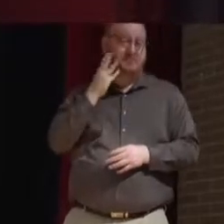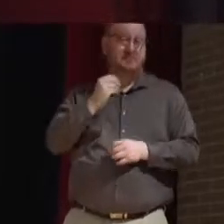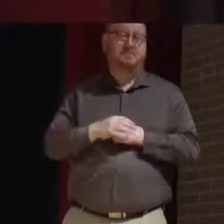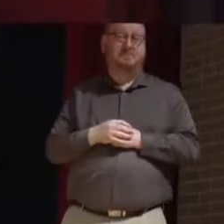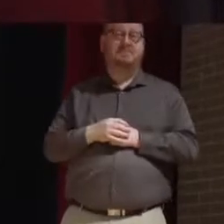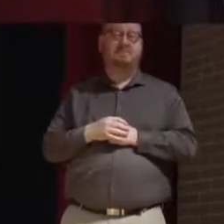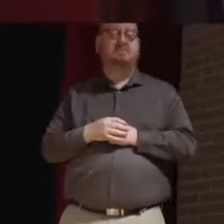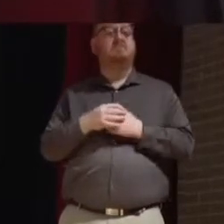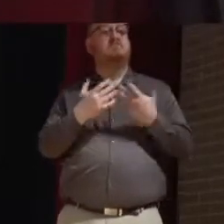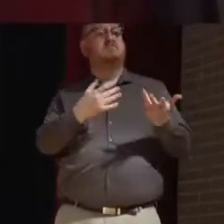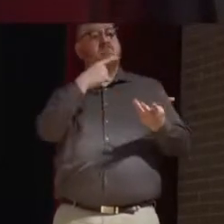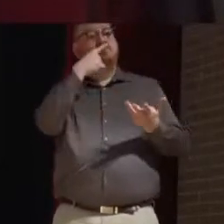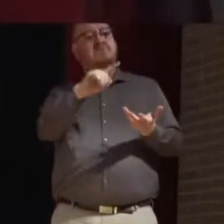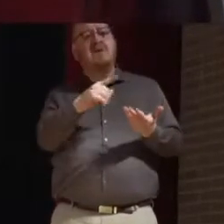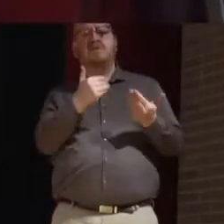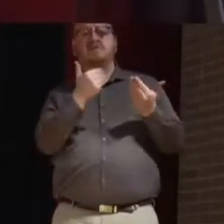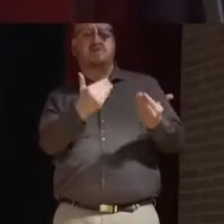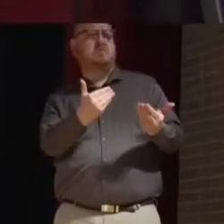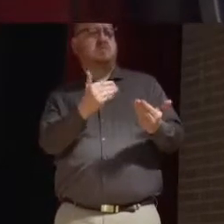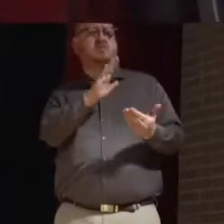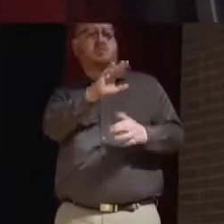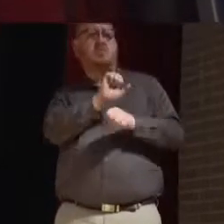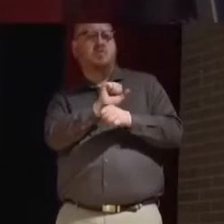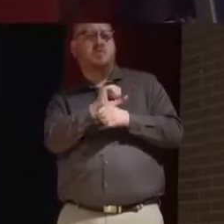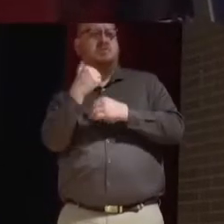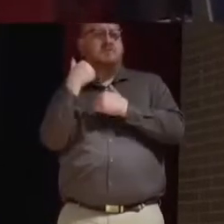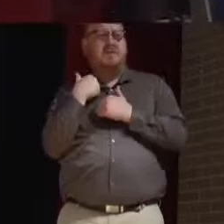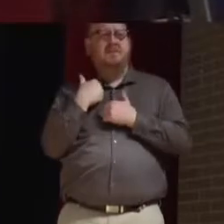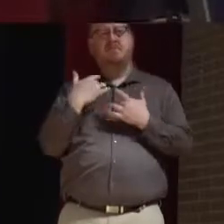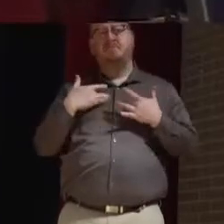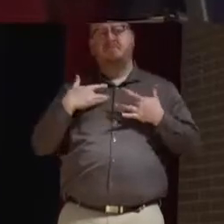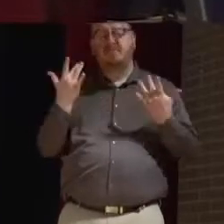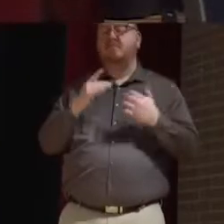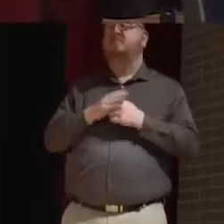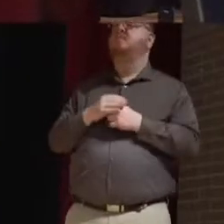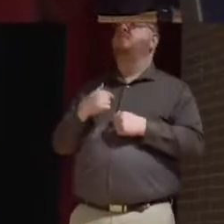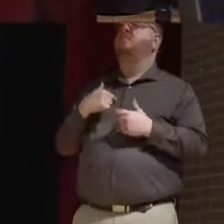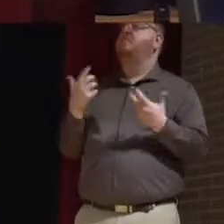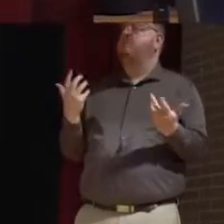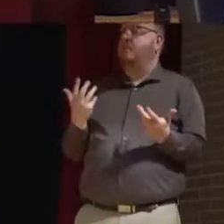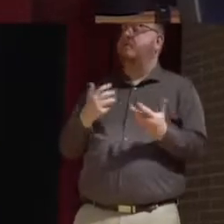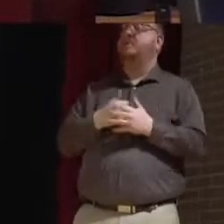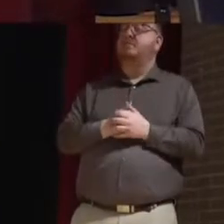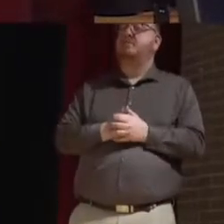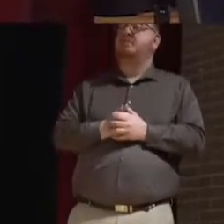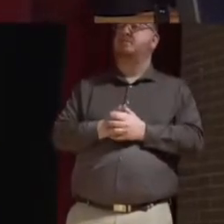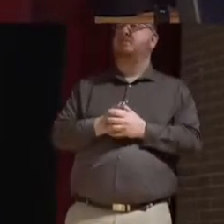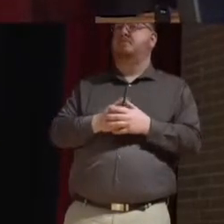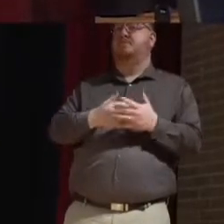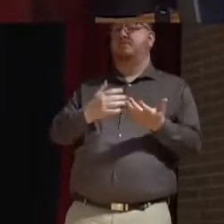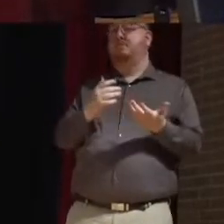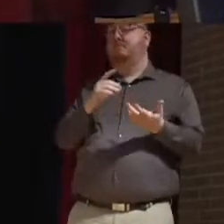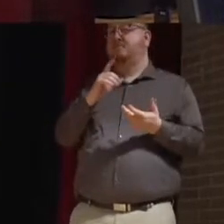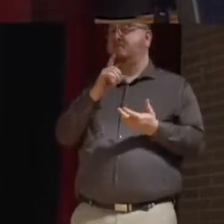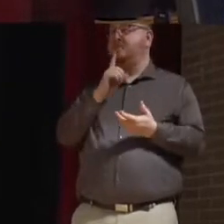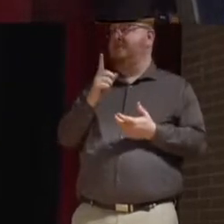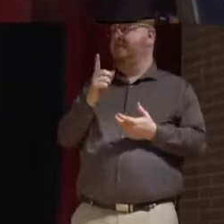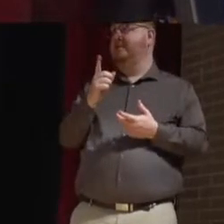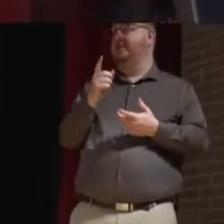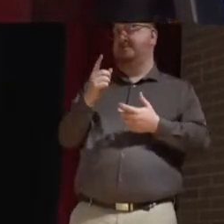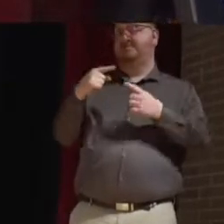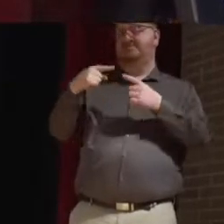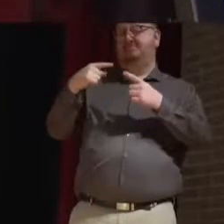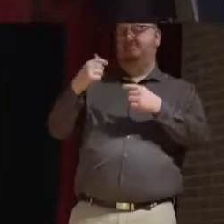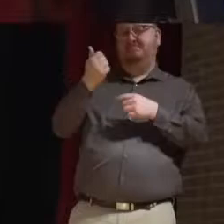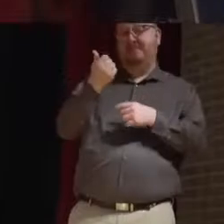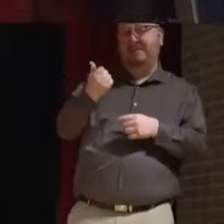So, Michaela, tell us a little bit about what you do at Discount Tire. What I do at Discount Tire is basically anywhere else would you do it at like a tire shop or